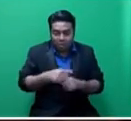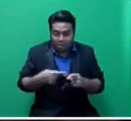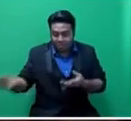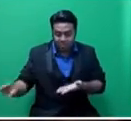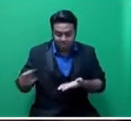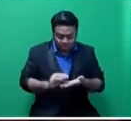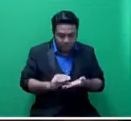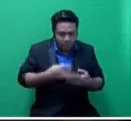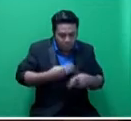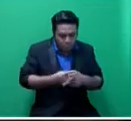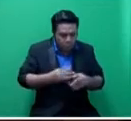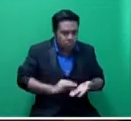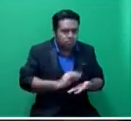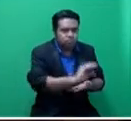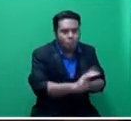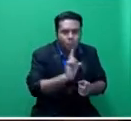this motion, Mr. Speaker, sir.